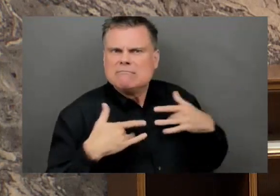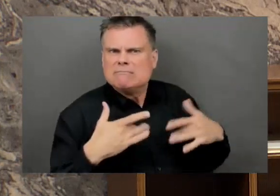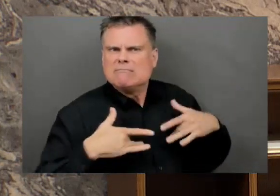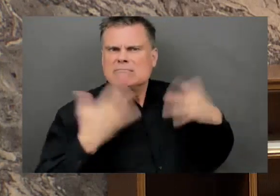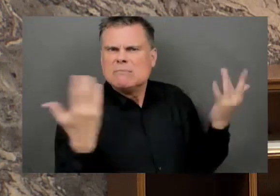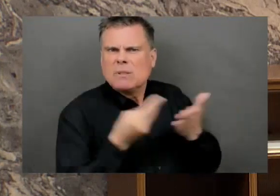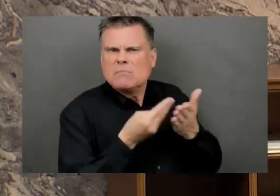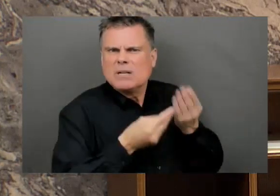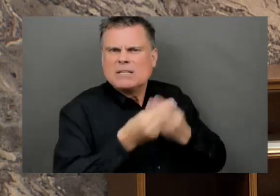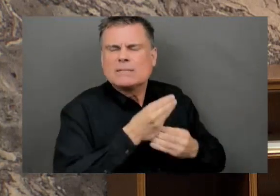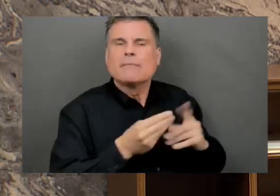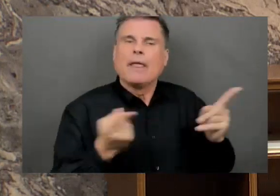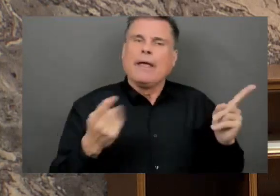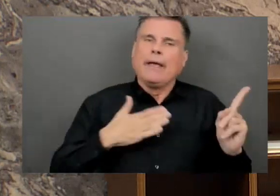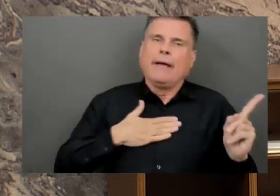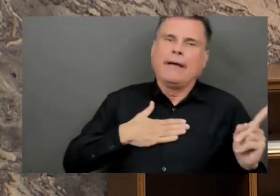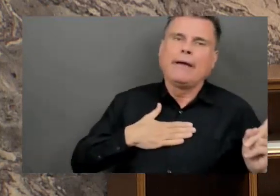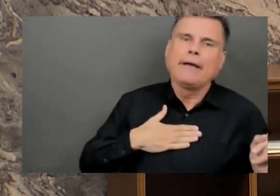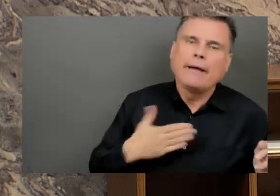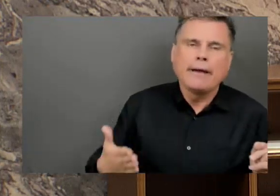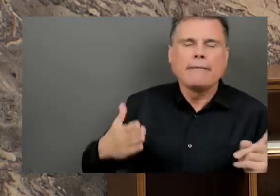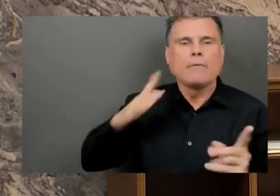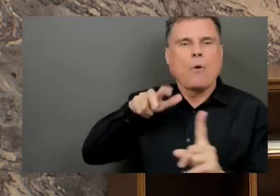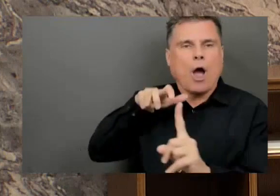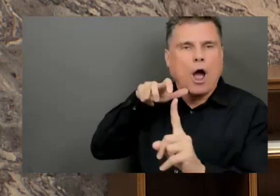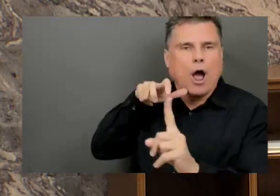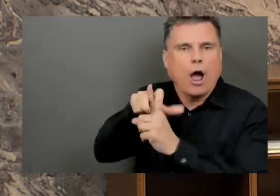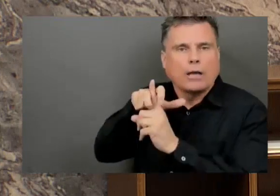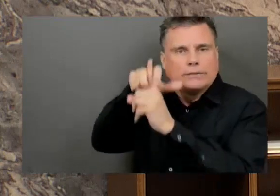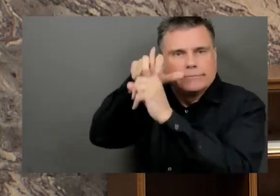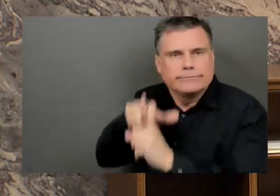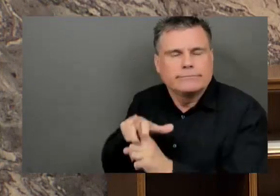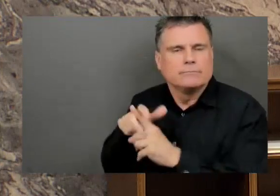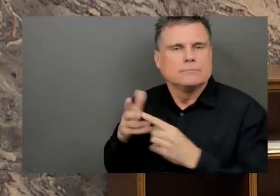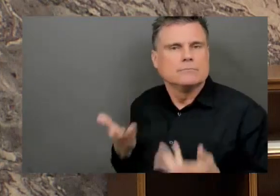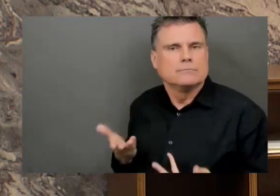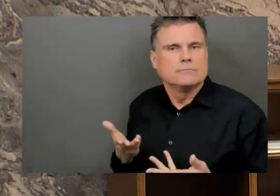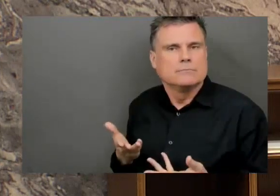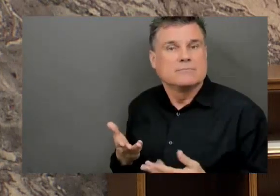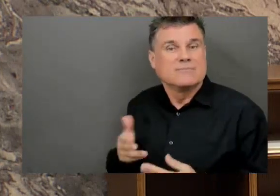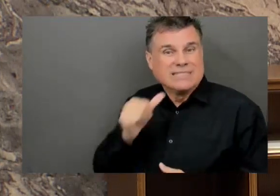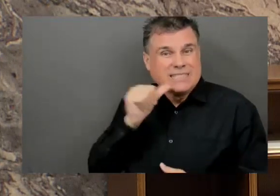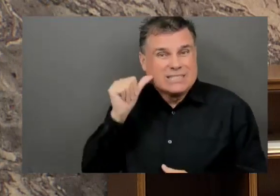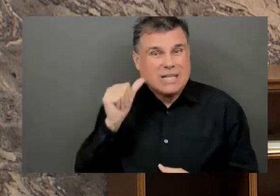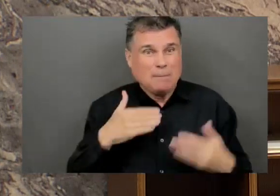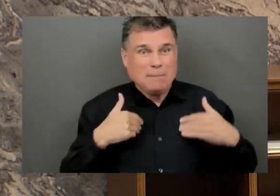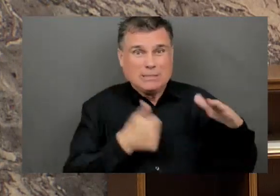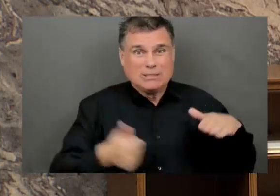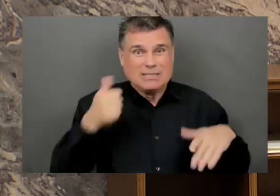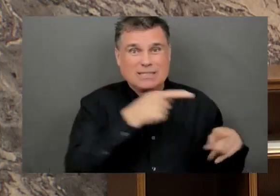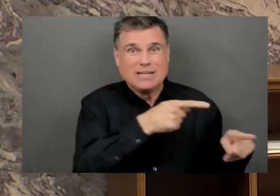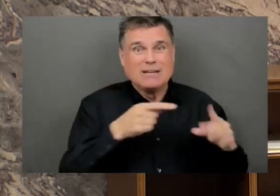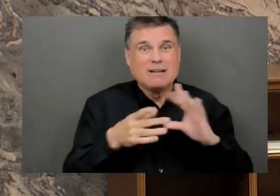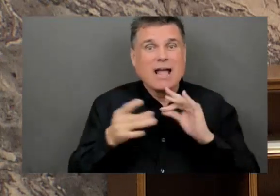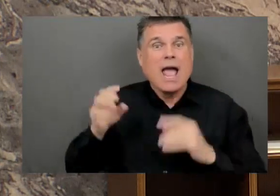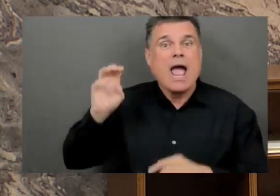minister said that MMP doesn't actually make the final decision, and